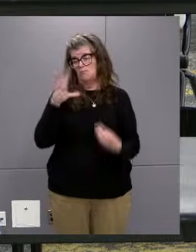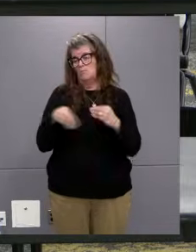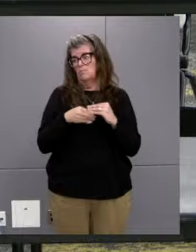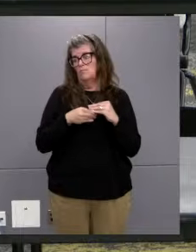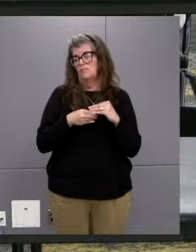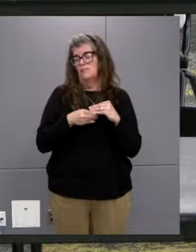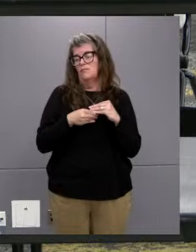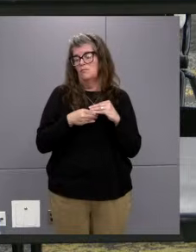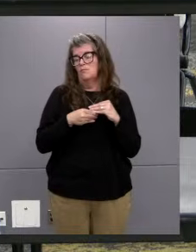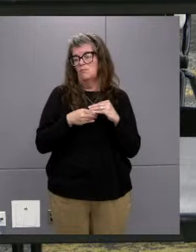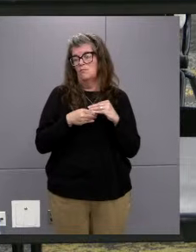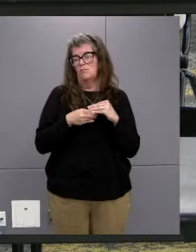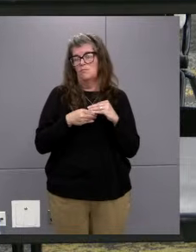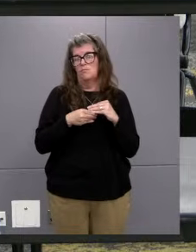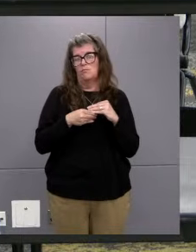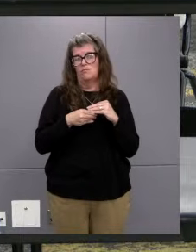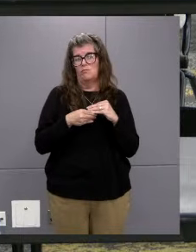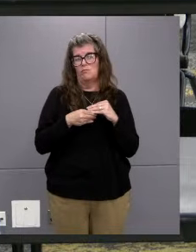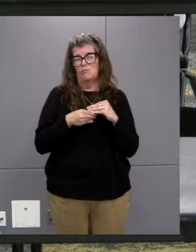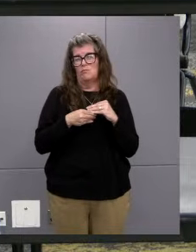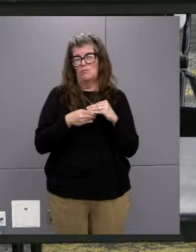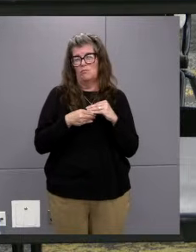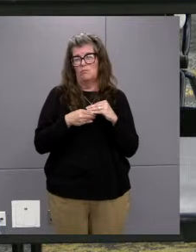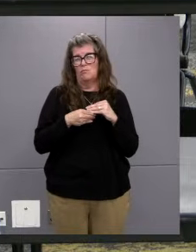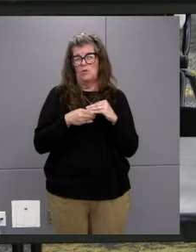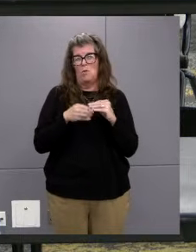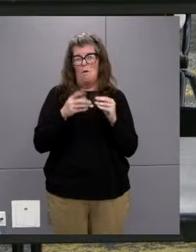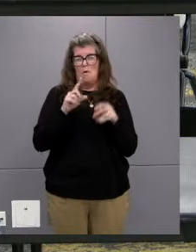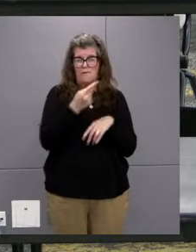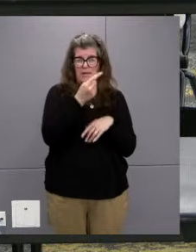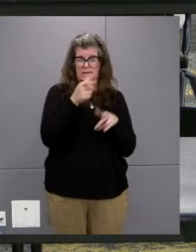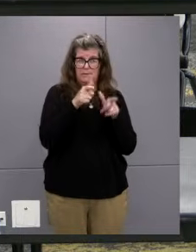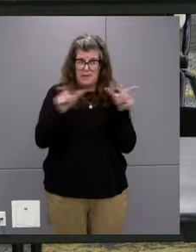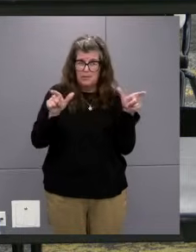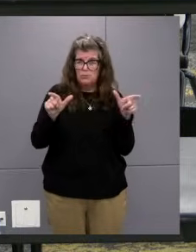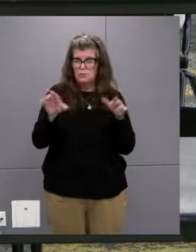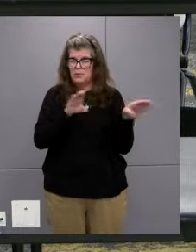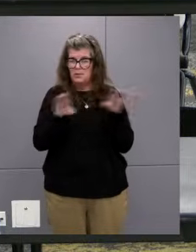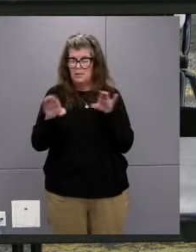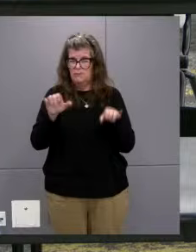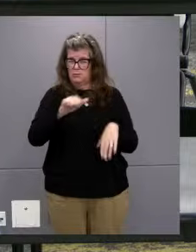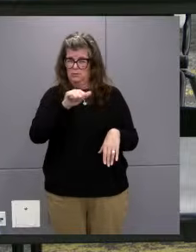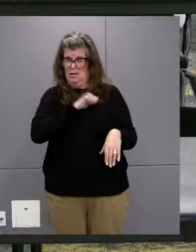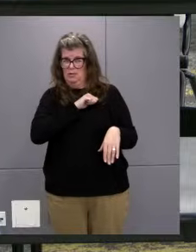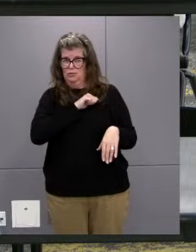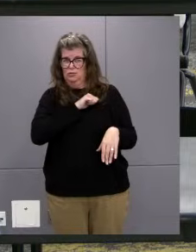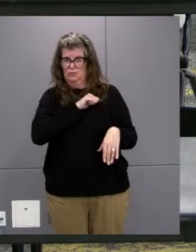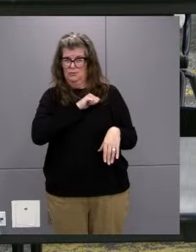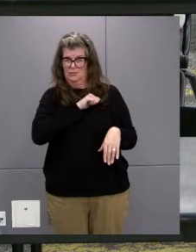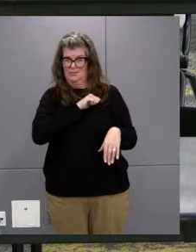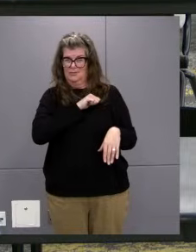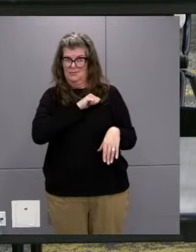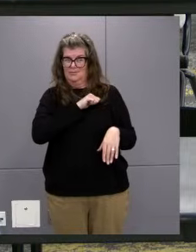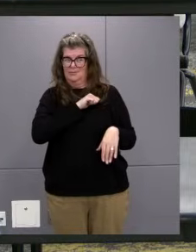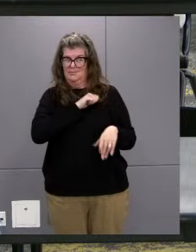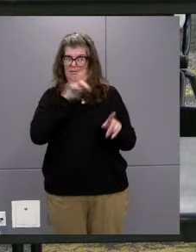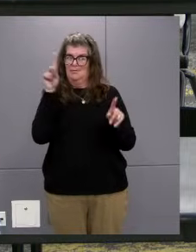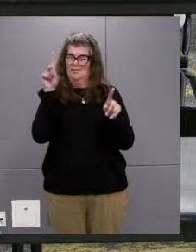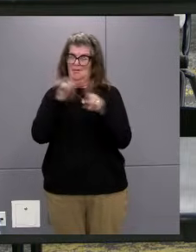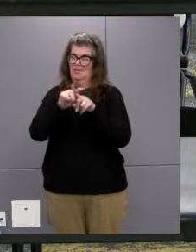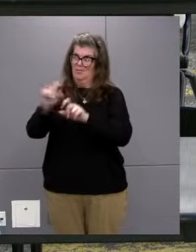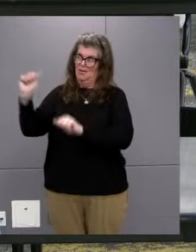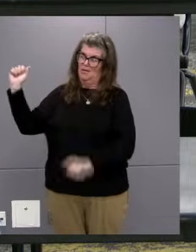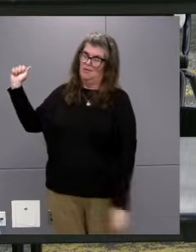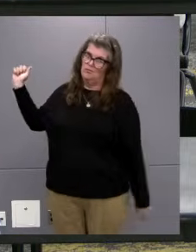say that offensive language, behaviors, and attitudes across the college. We want a